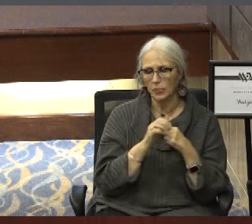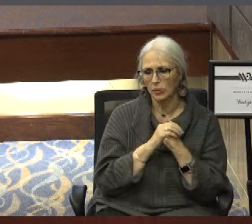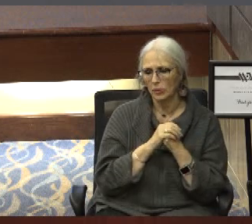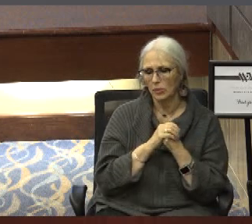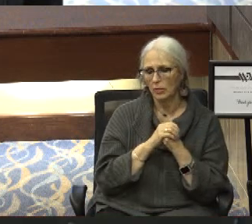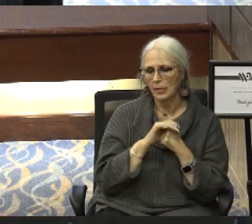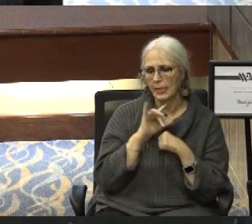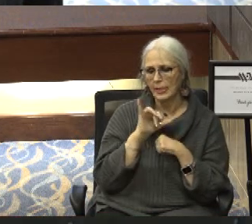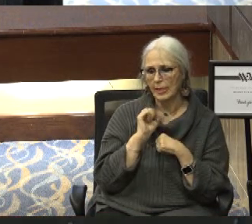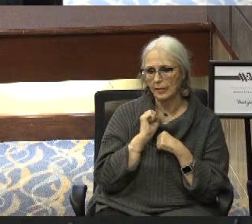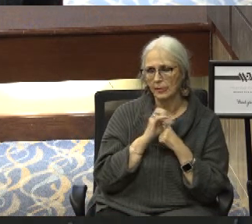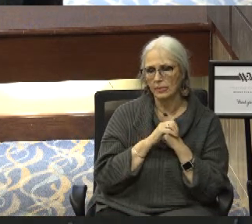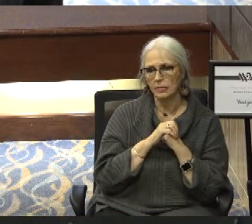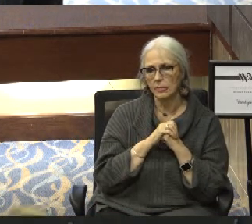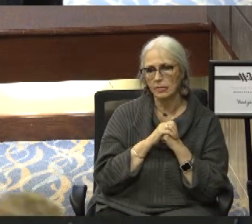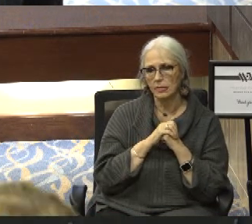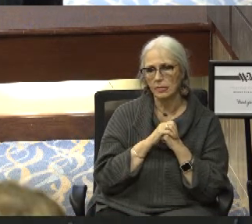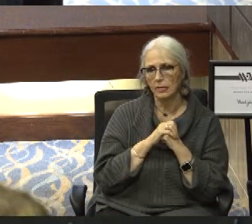Absolutely.